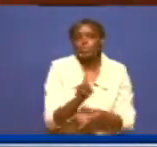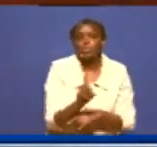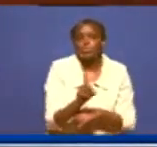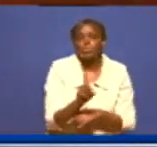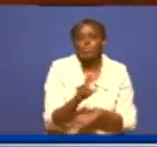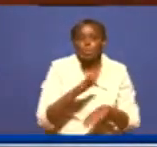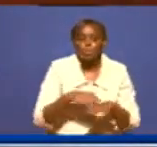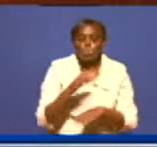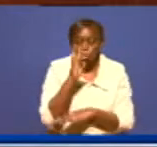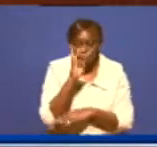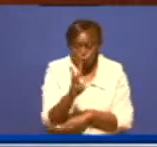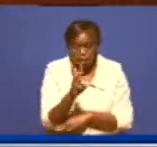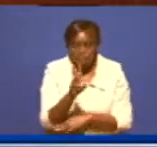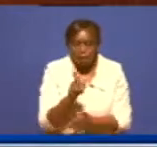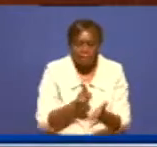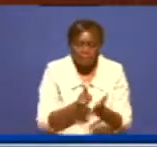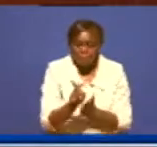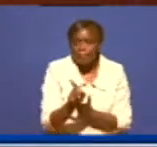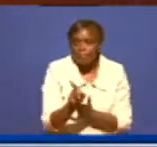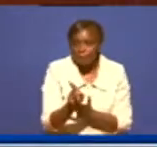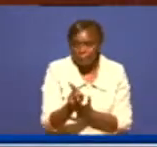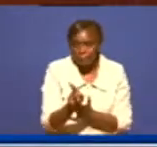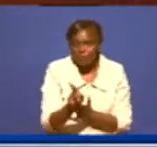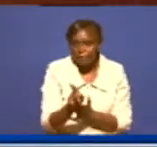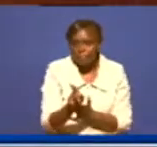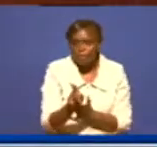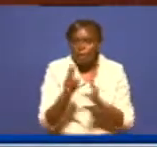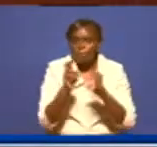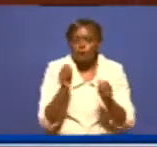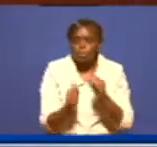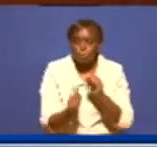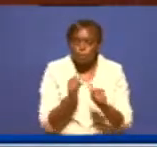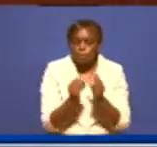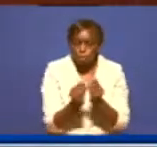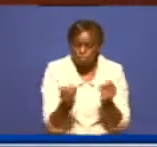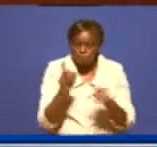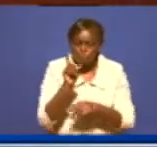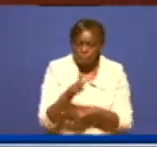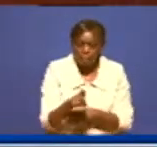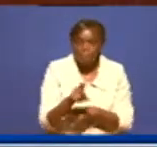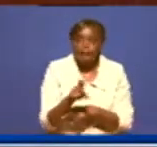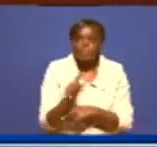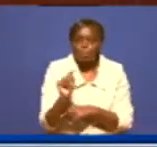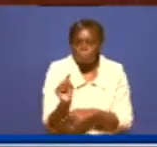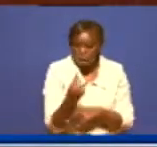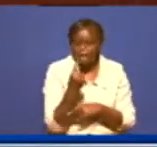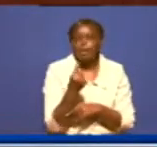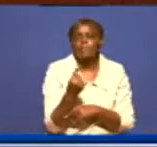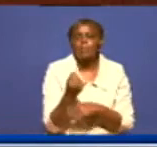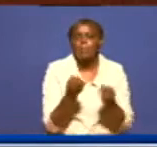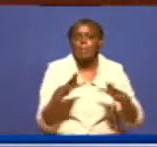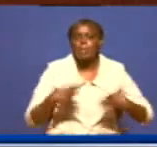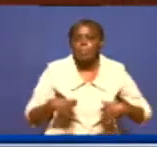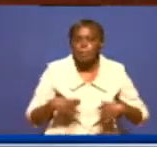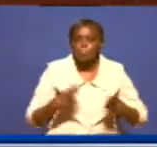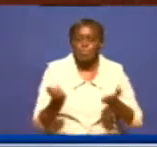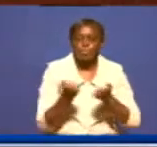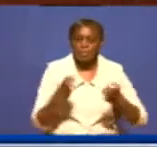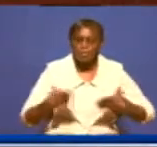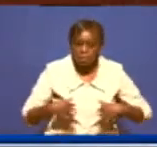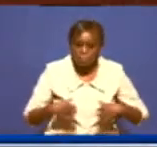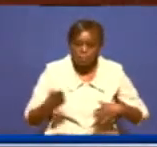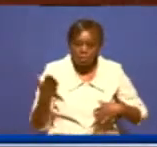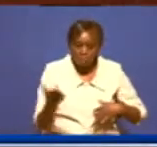goodwill payment. And it is an issue that must be addressed once and for all, because I know many people who are business people, Madam